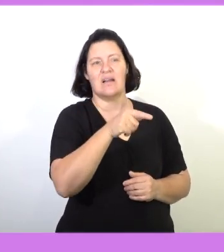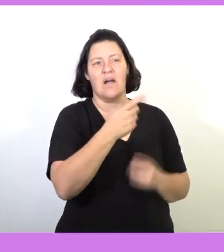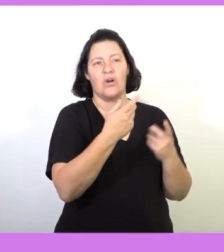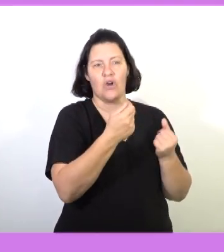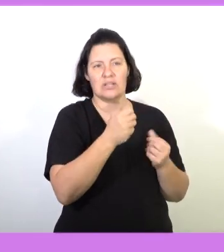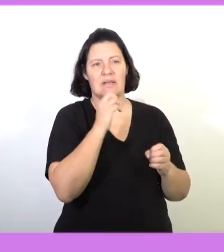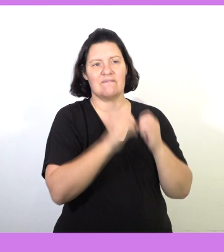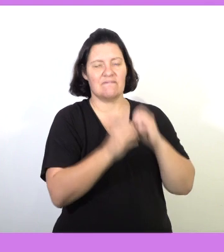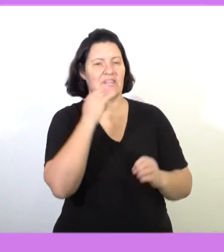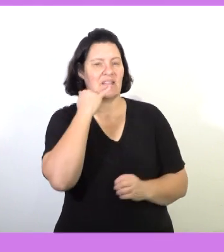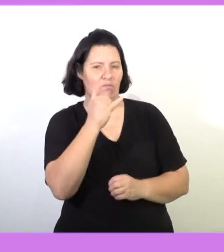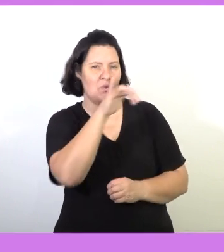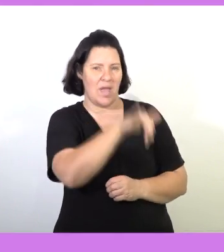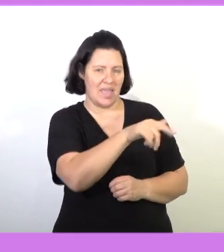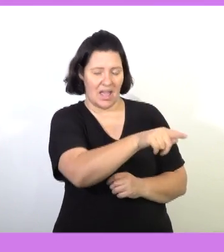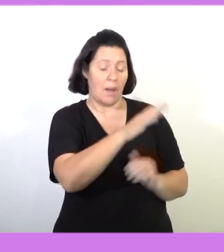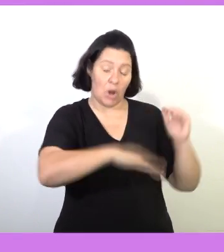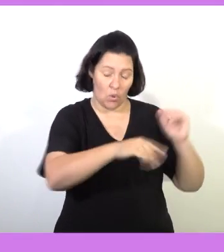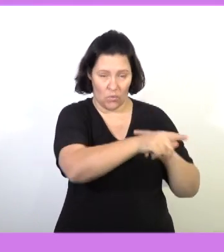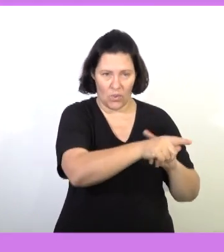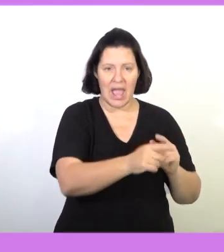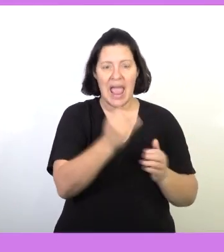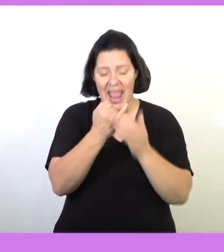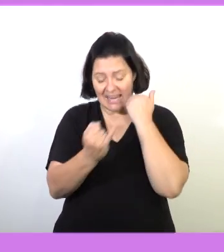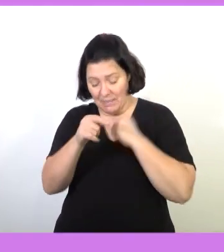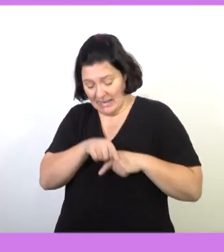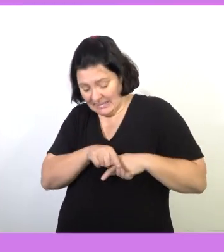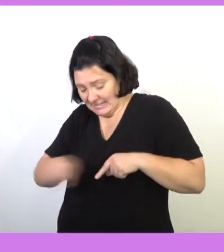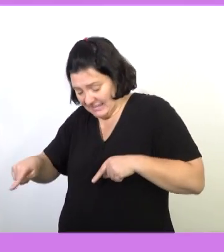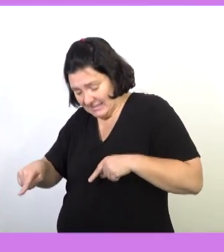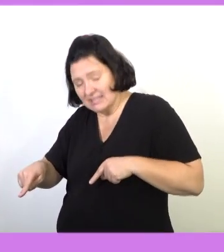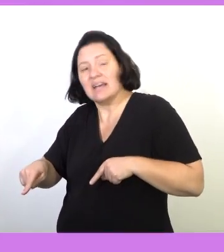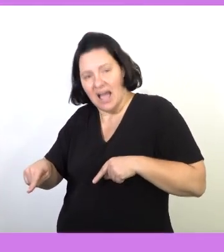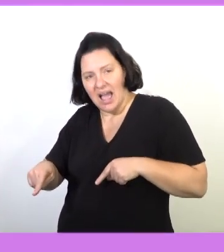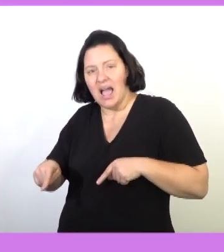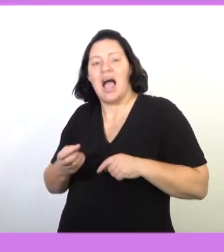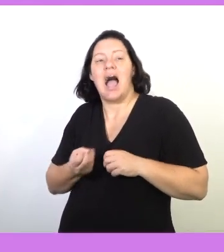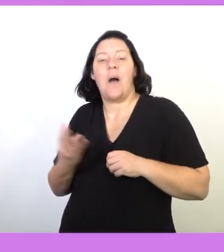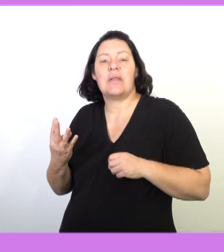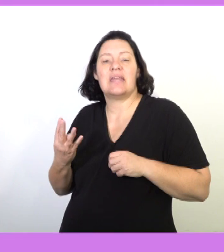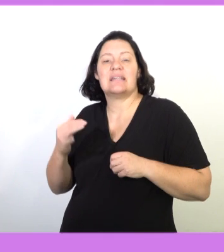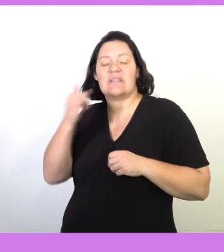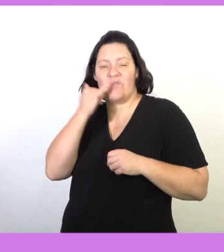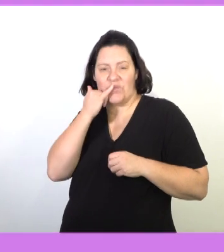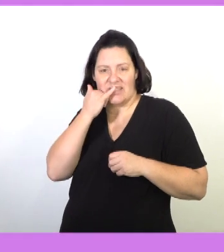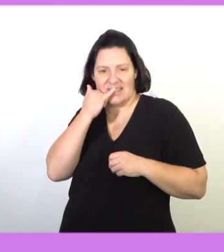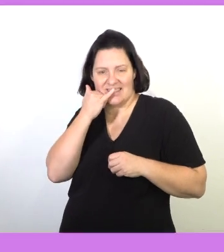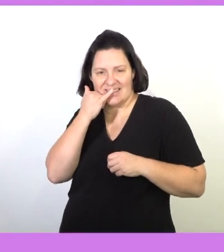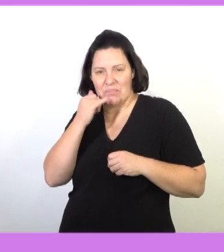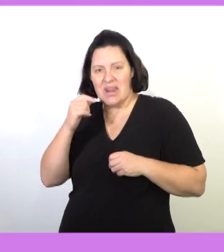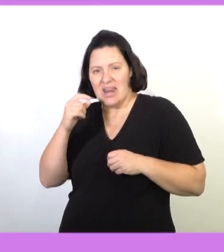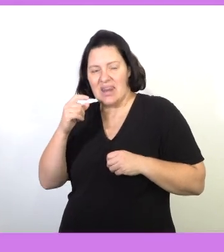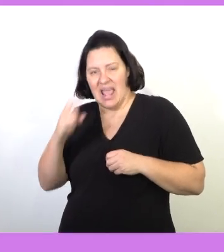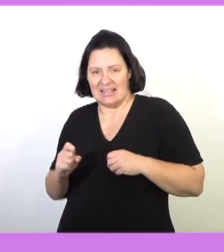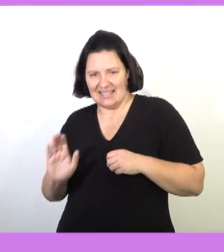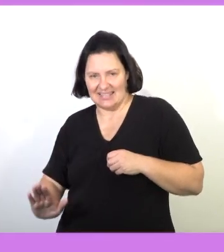it will be cost of making cell phone. And then our independent, it will be number of cell